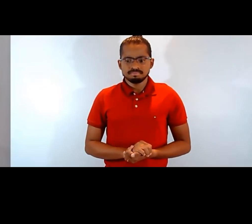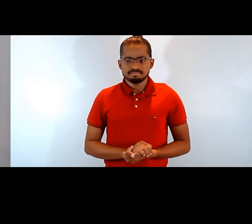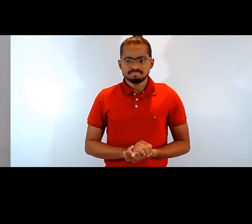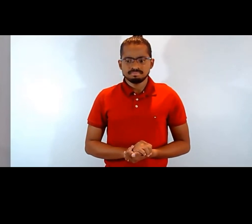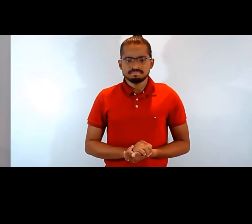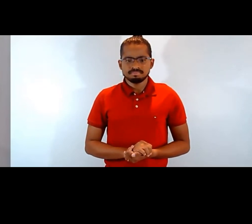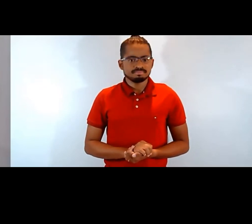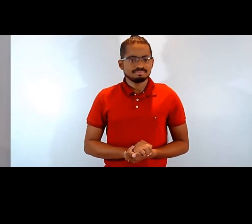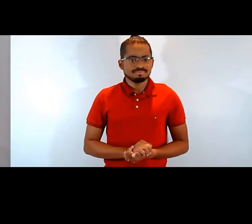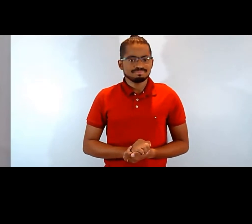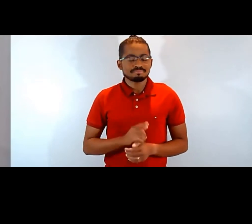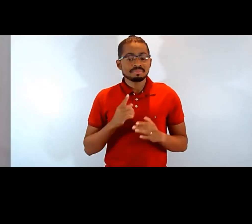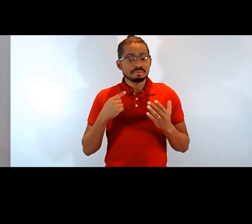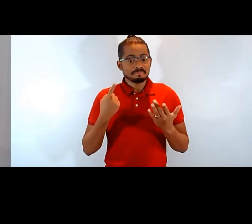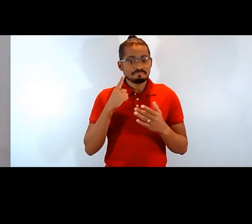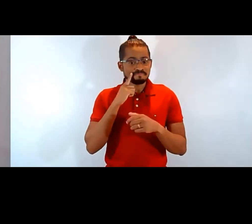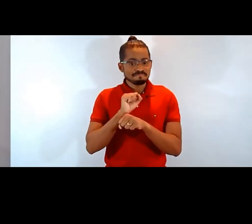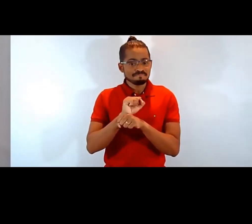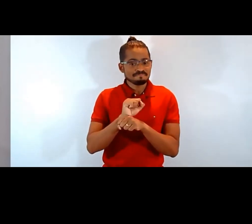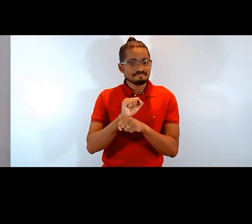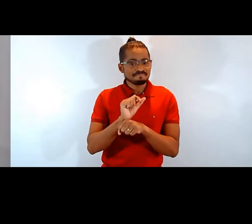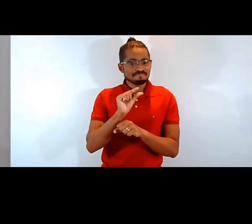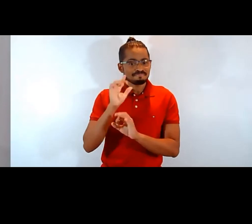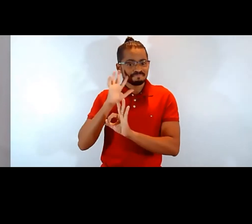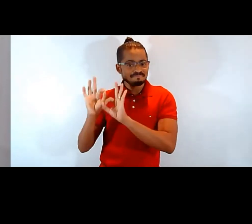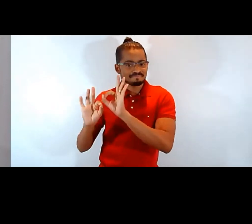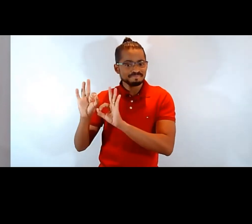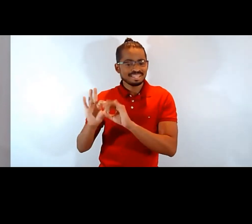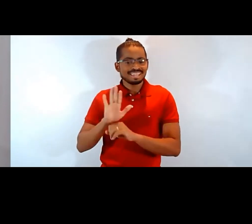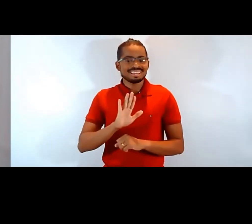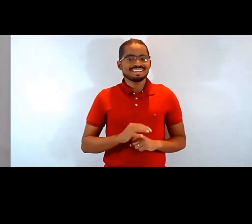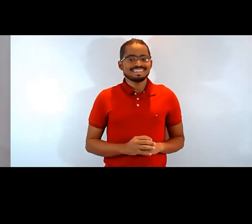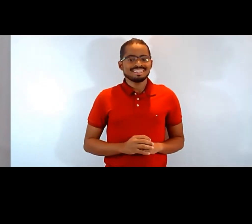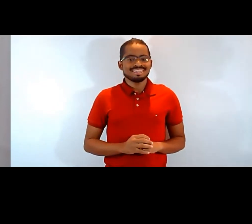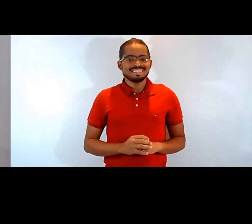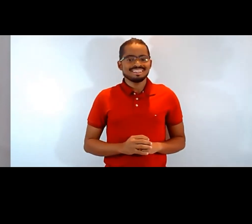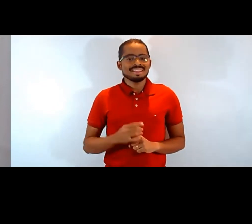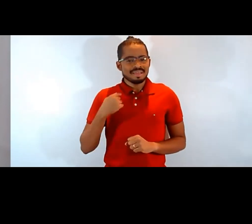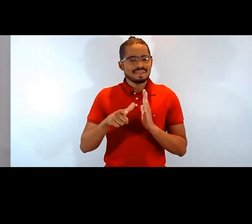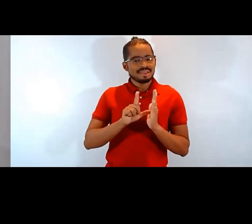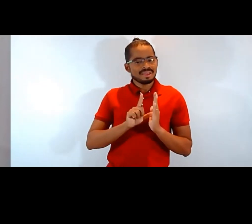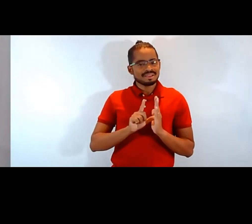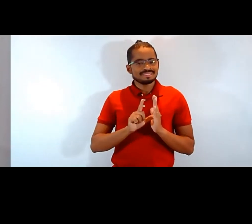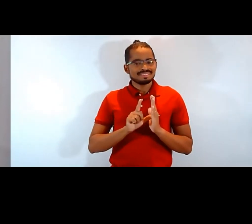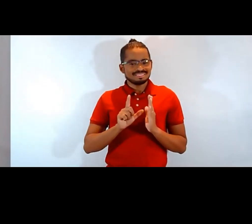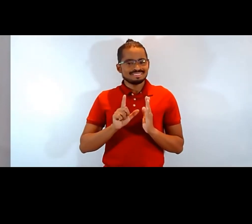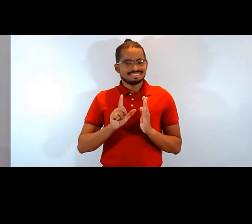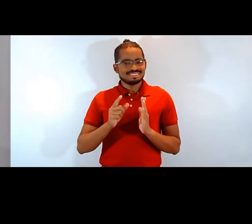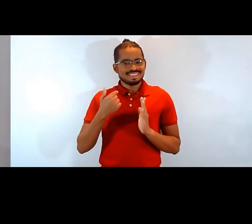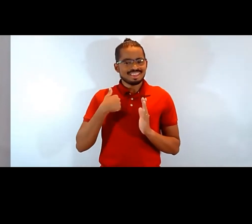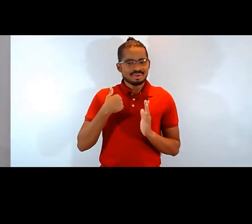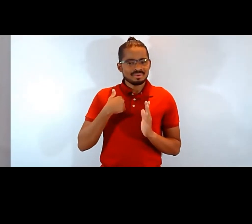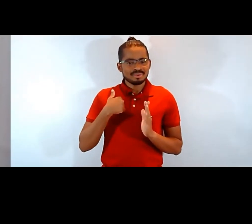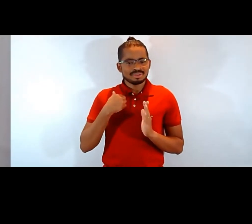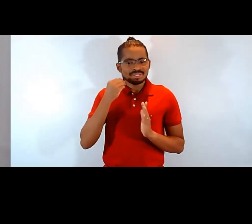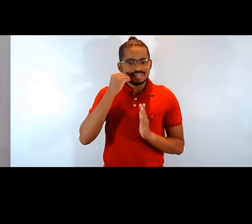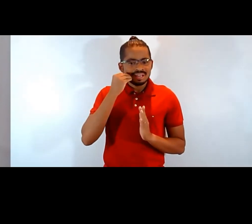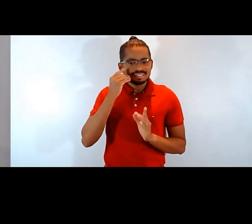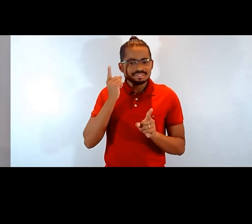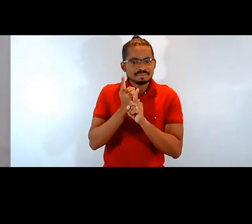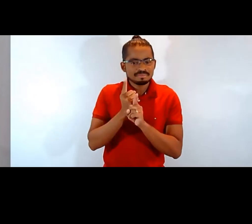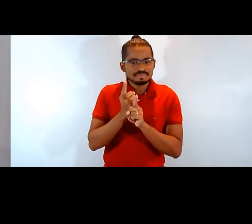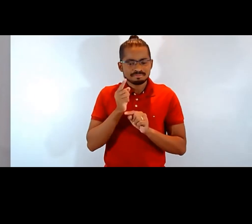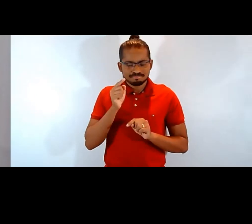Meanwhile, while we were waiting, while I was listening, first of all, before I found the button to listen to